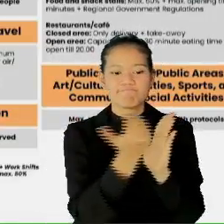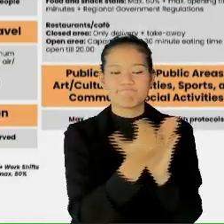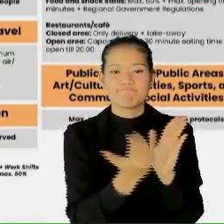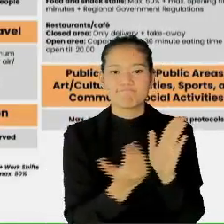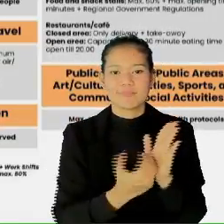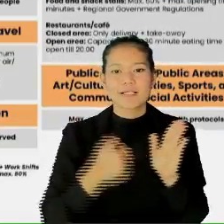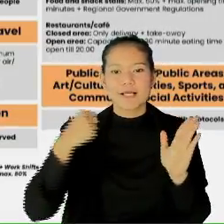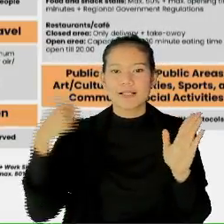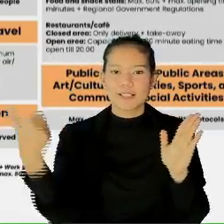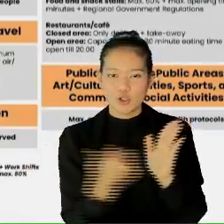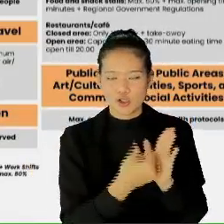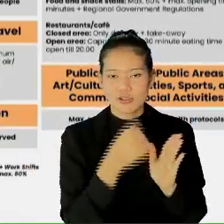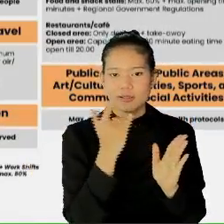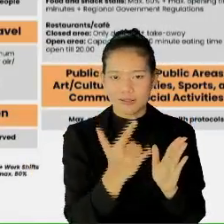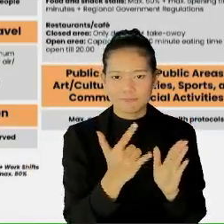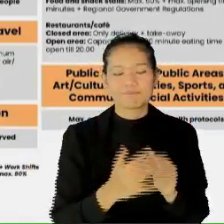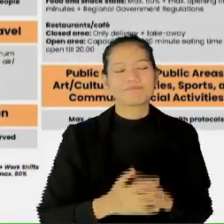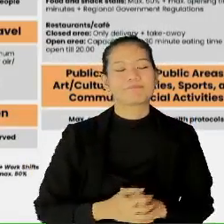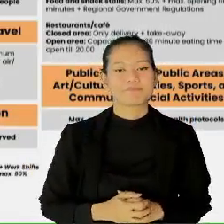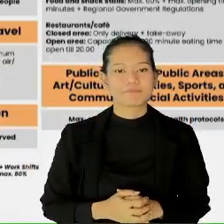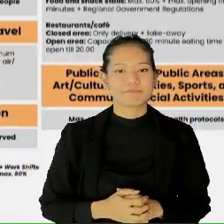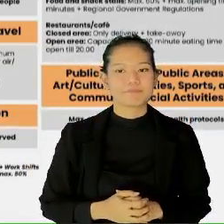been regulated.